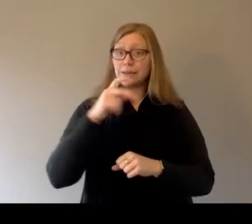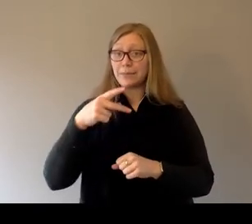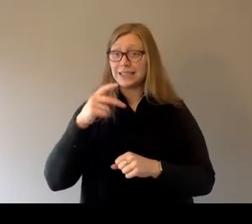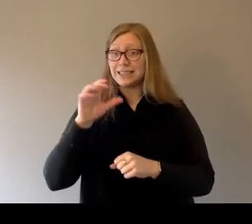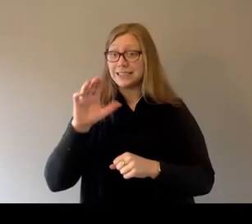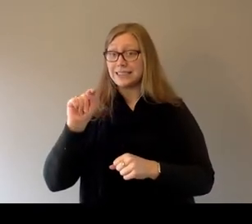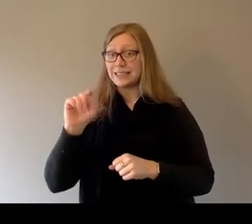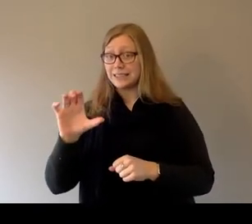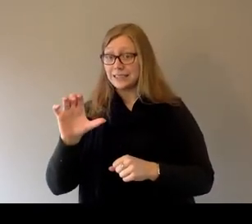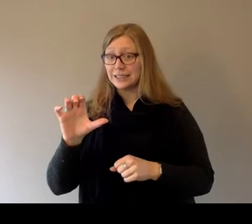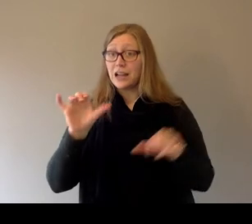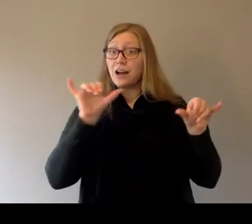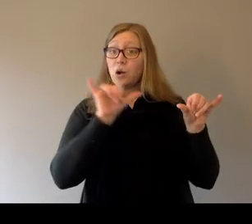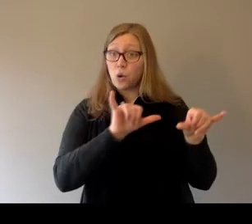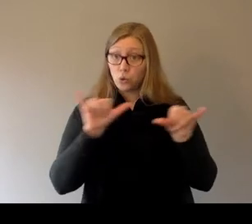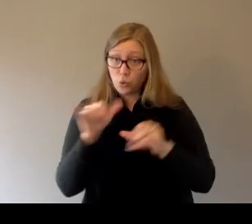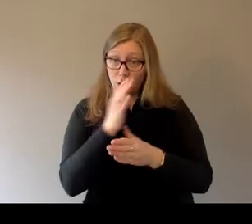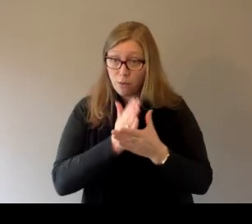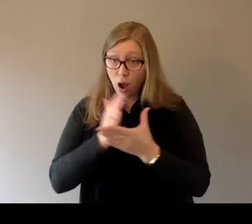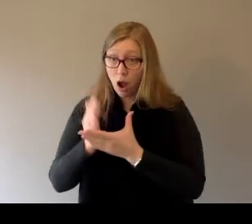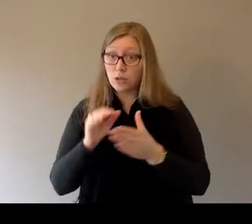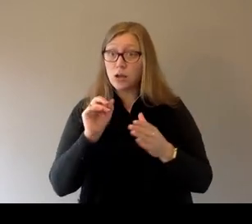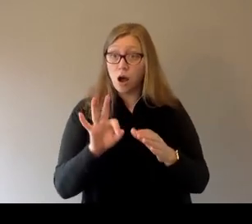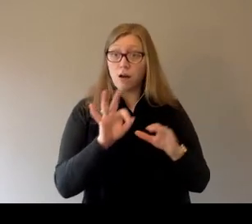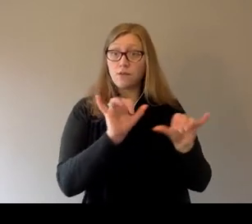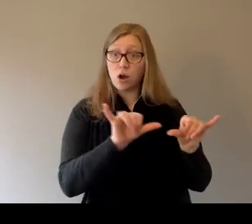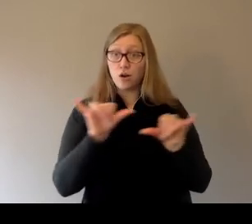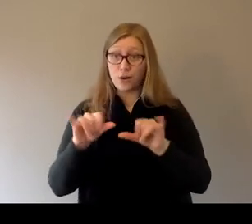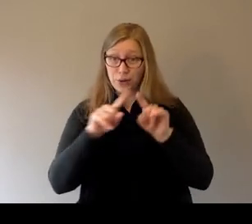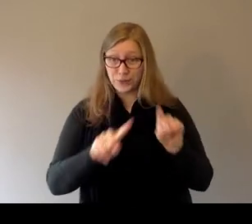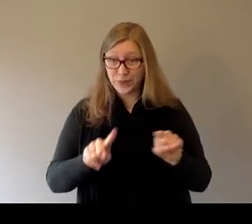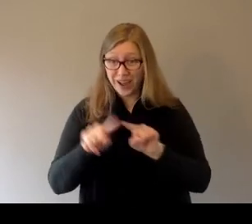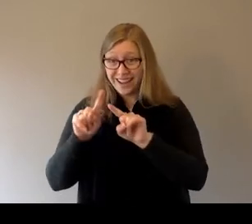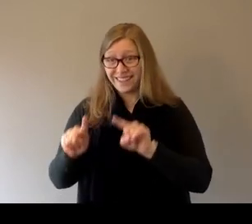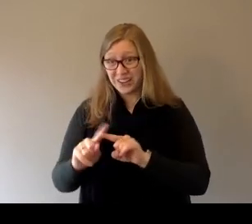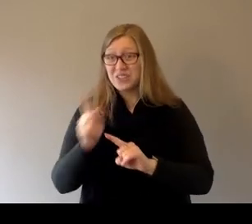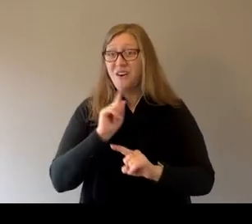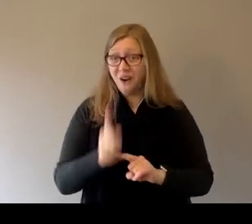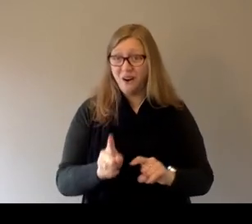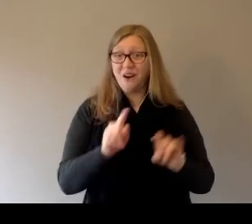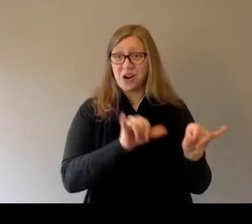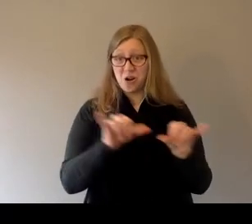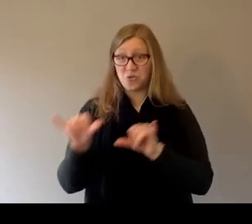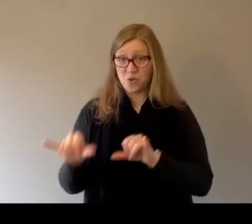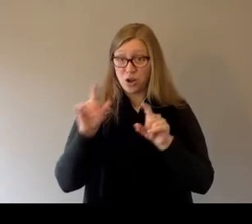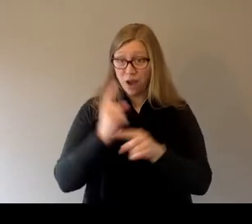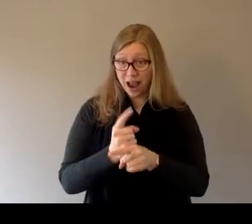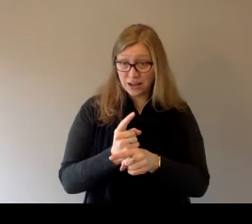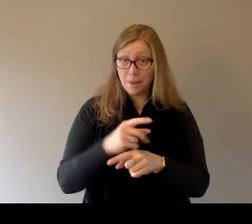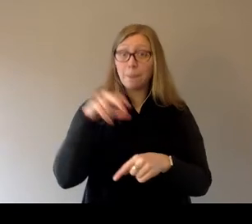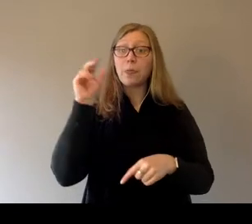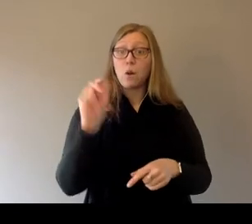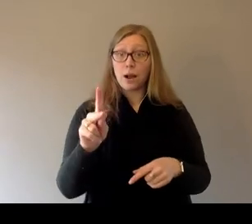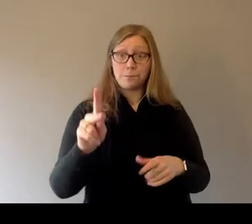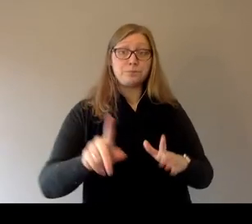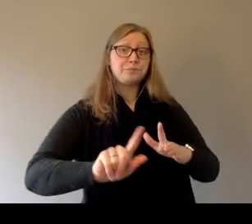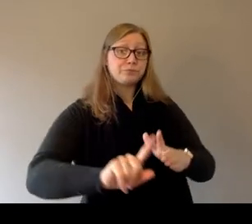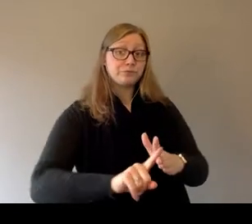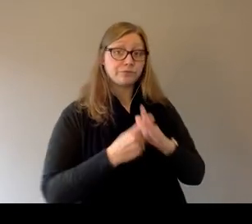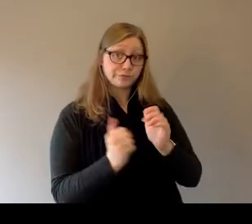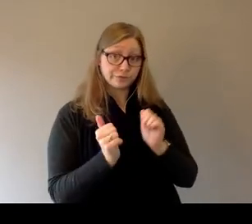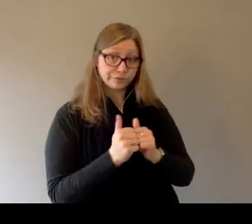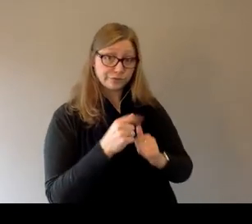then make my claim that these two angles are the same. So here we go. So we're going to start with, we're going to